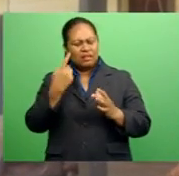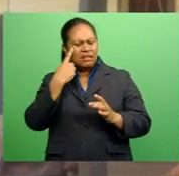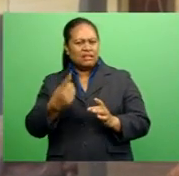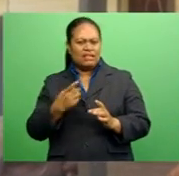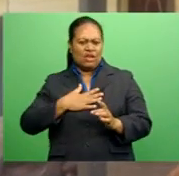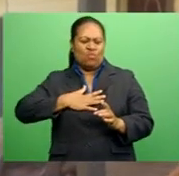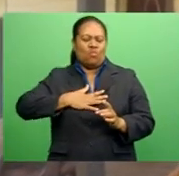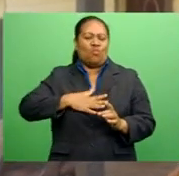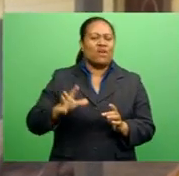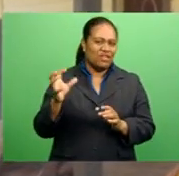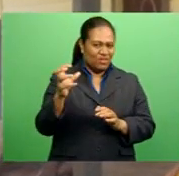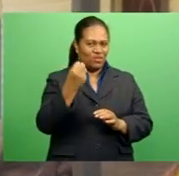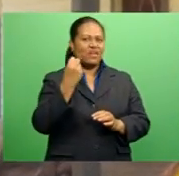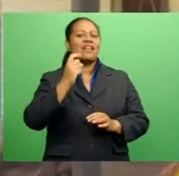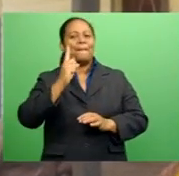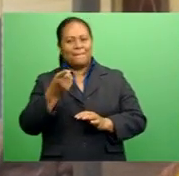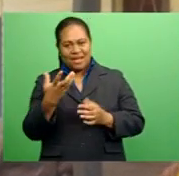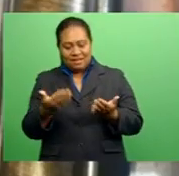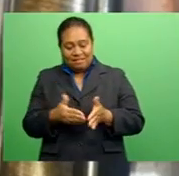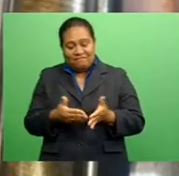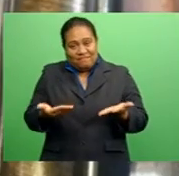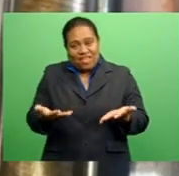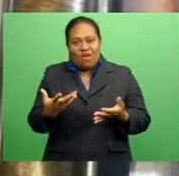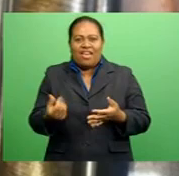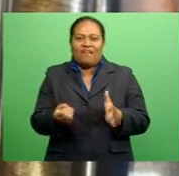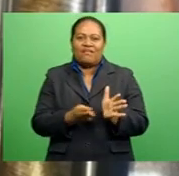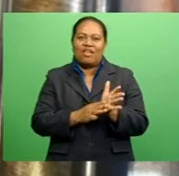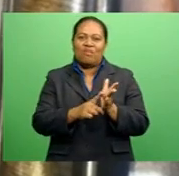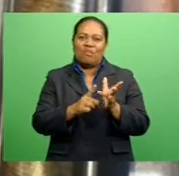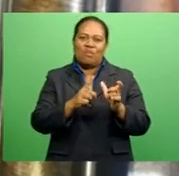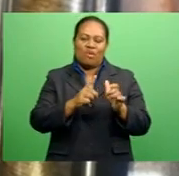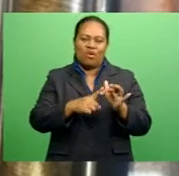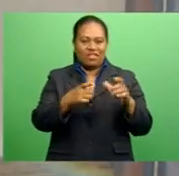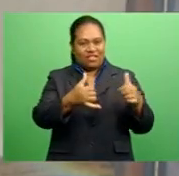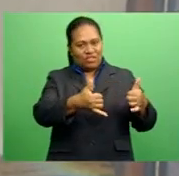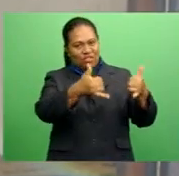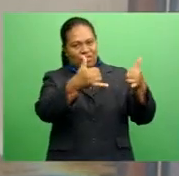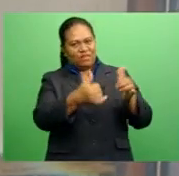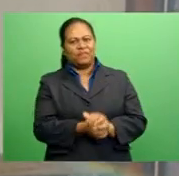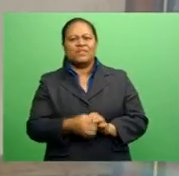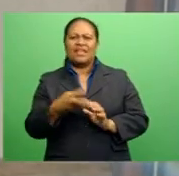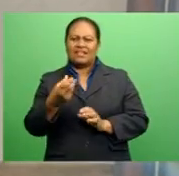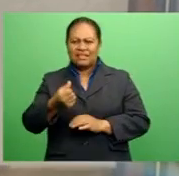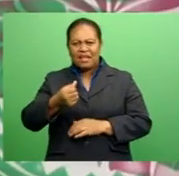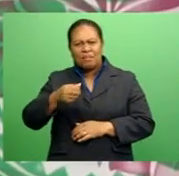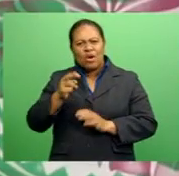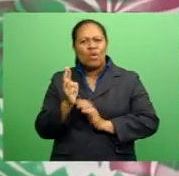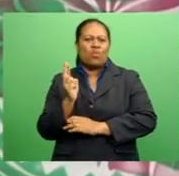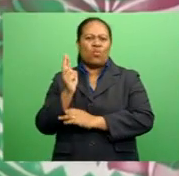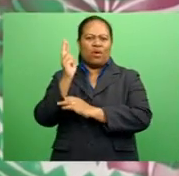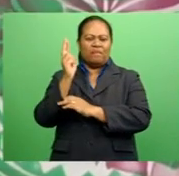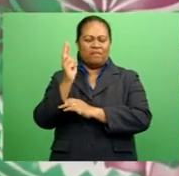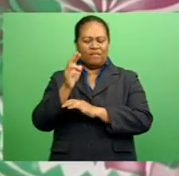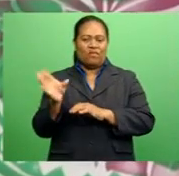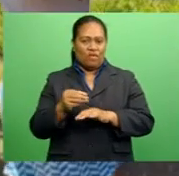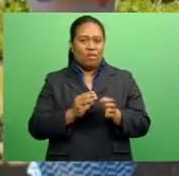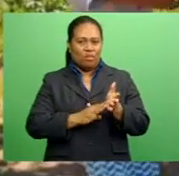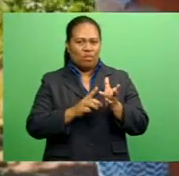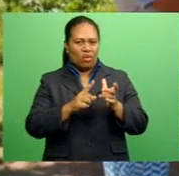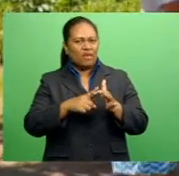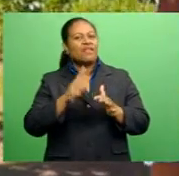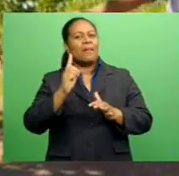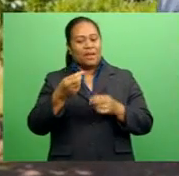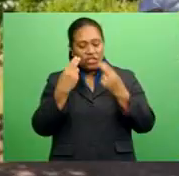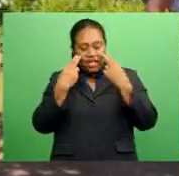trophy, but it's here in Mothe at the moment. Mothe has produced many national reps in rugby and boxing, but cricket is their